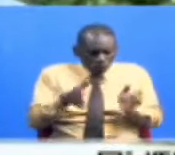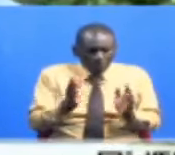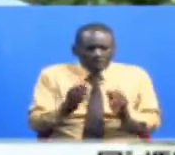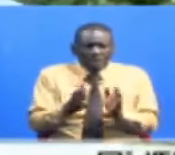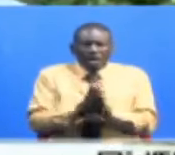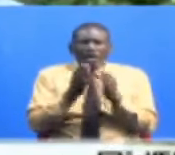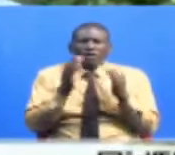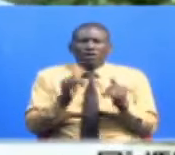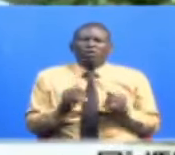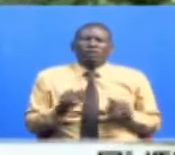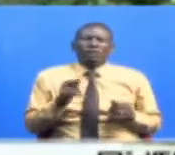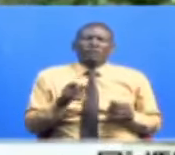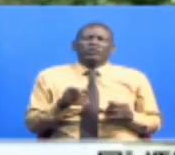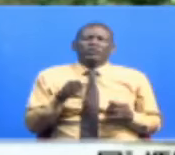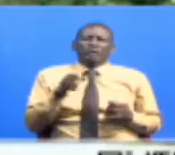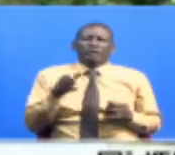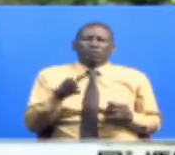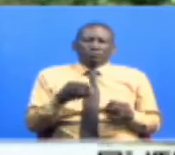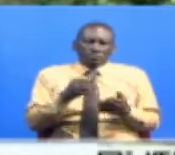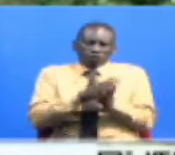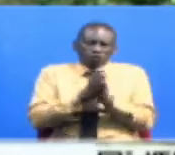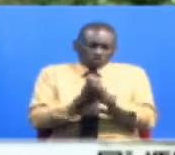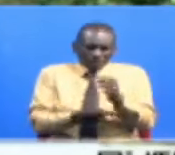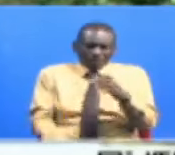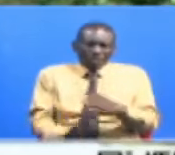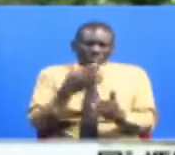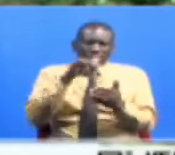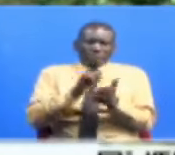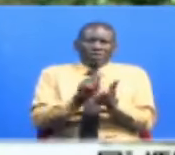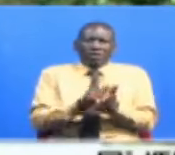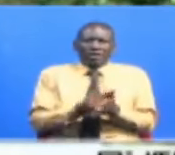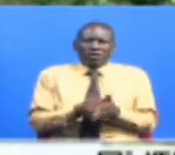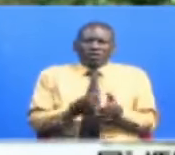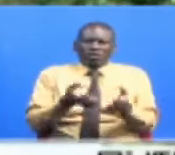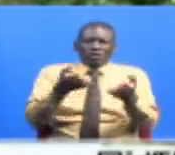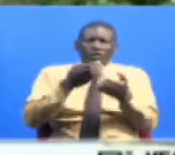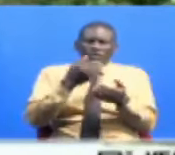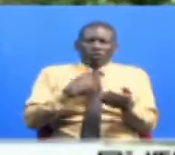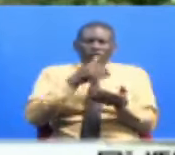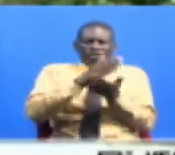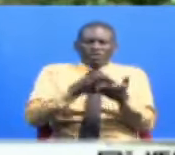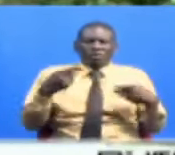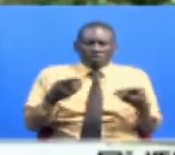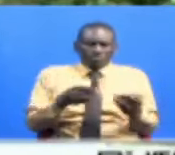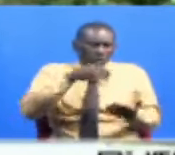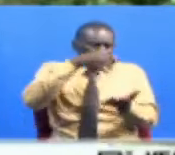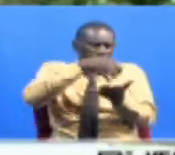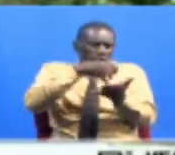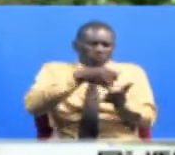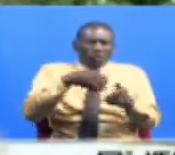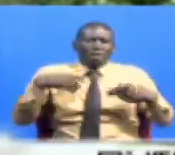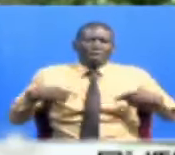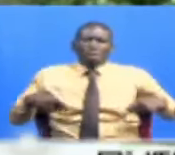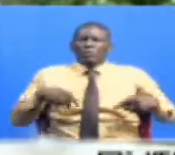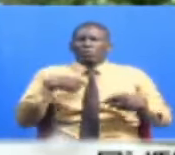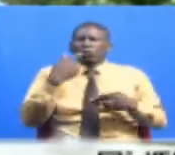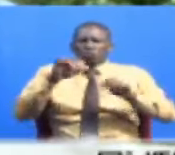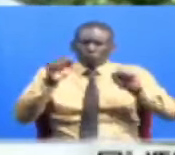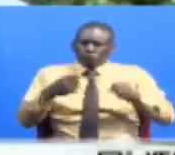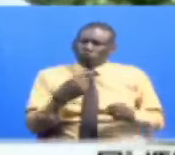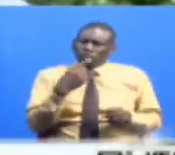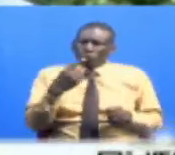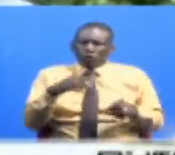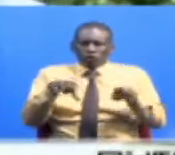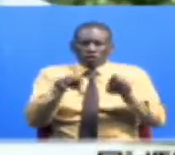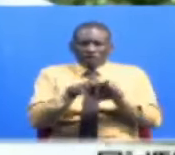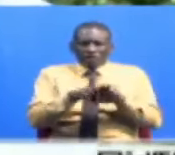course, there are the stories that are coming out that are yet to have certain people who are culpable, people who can be mentioned